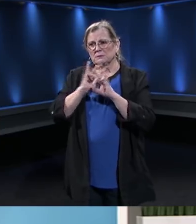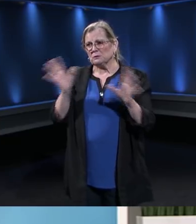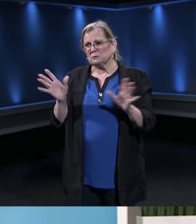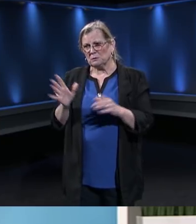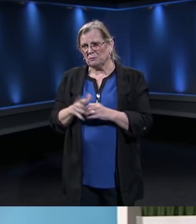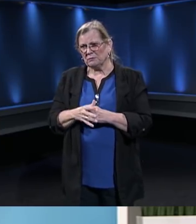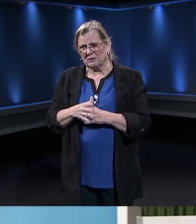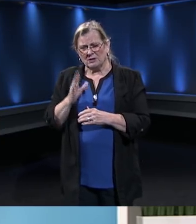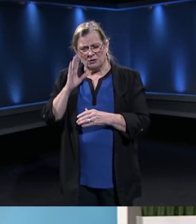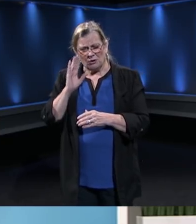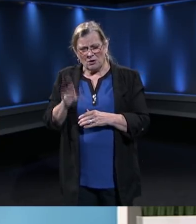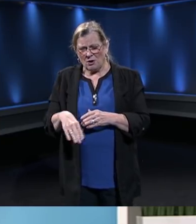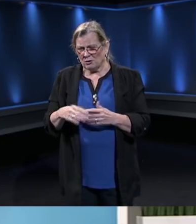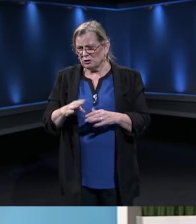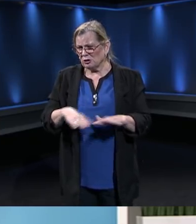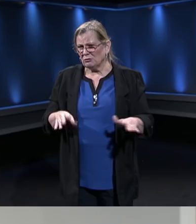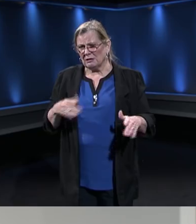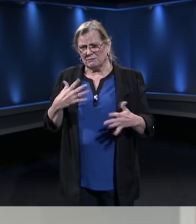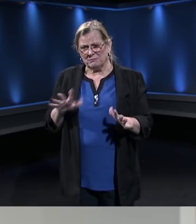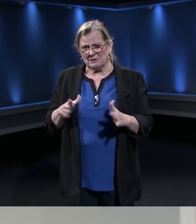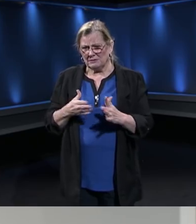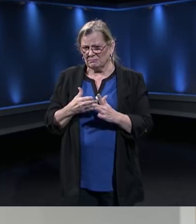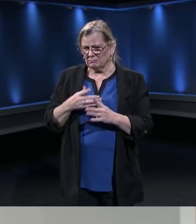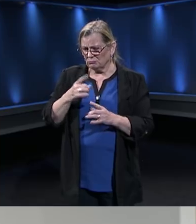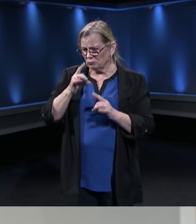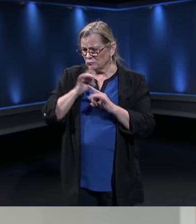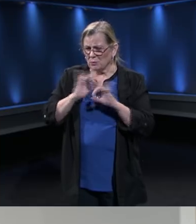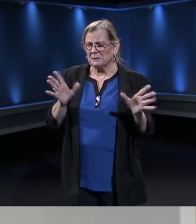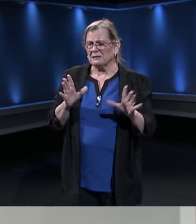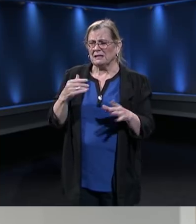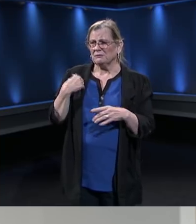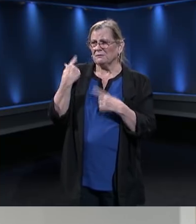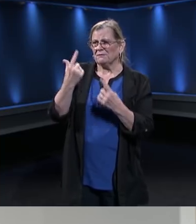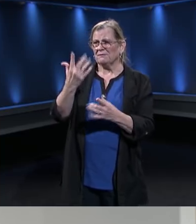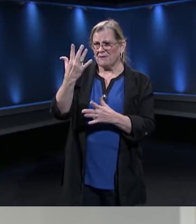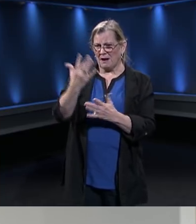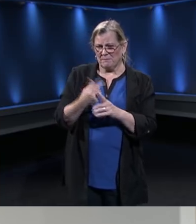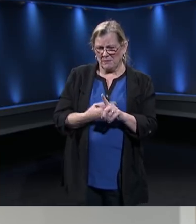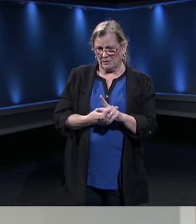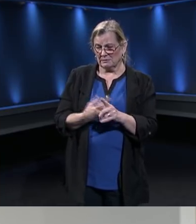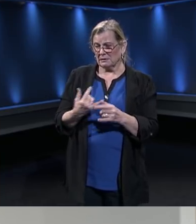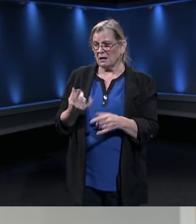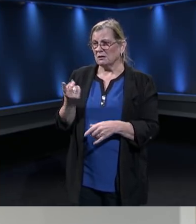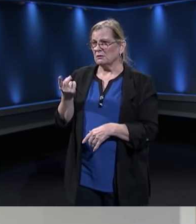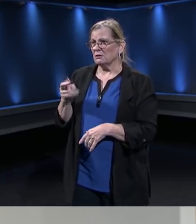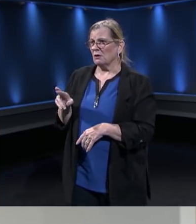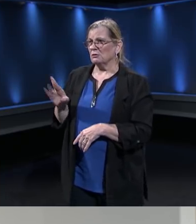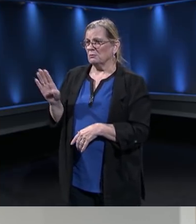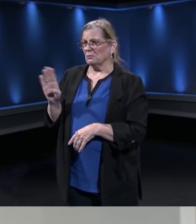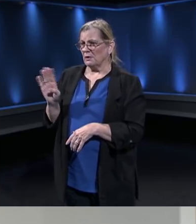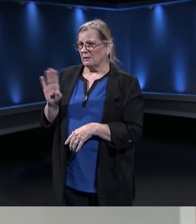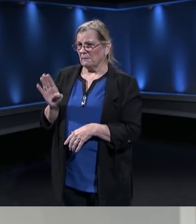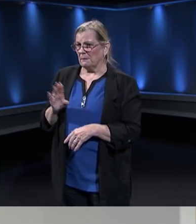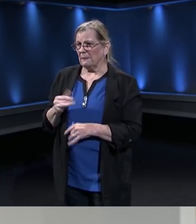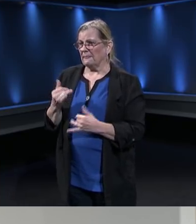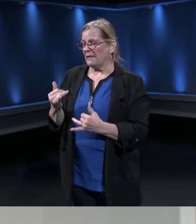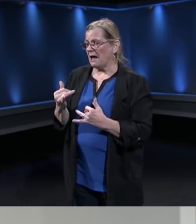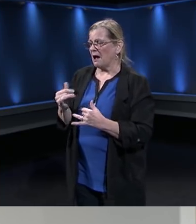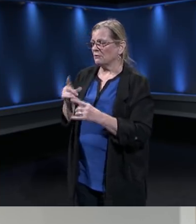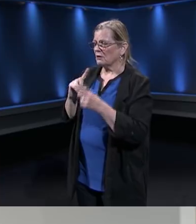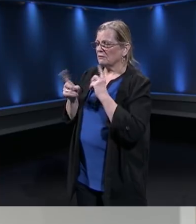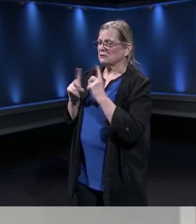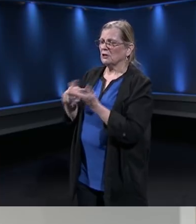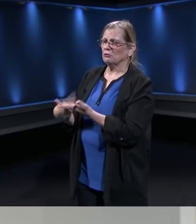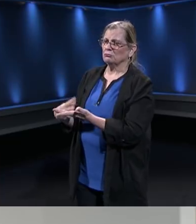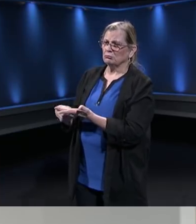the last 5 months. Claudia, you know, as a social worker, you're getting a chance to start that conversation multiple times a week